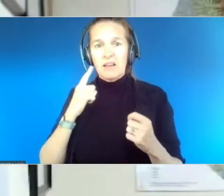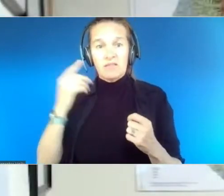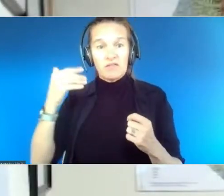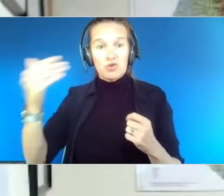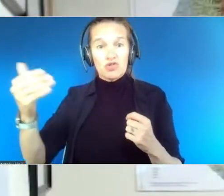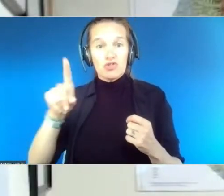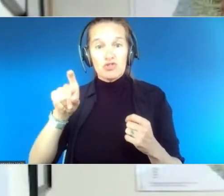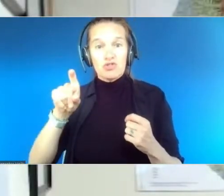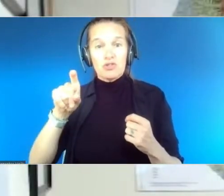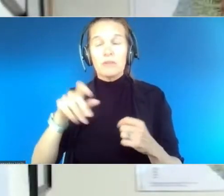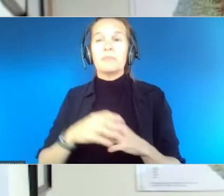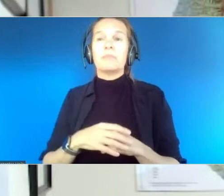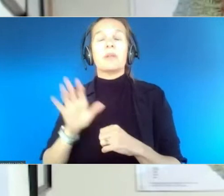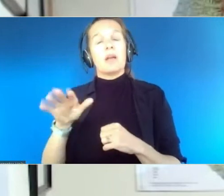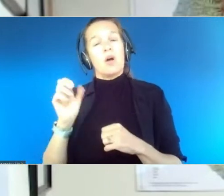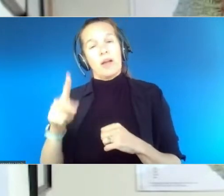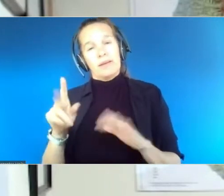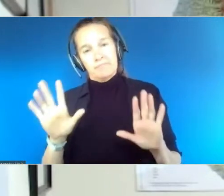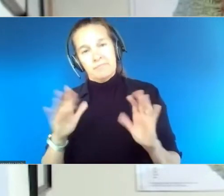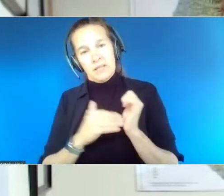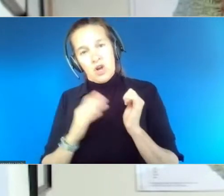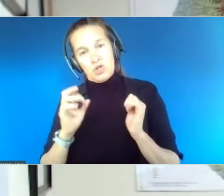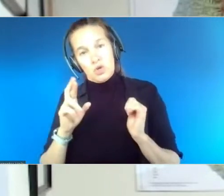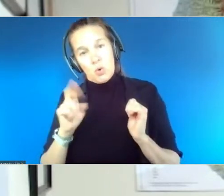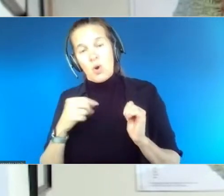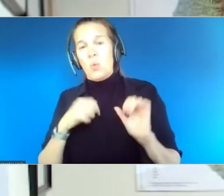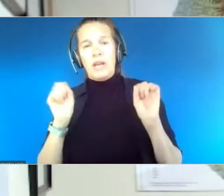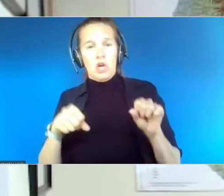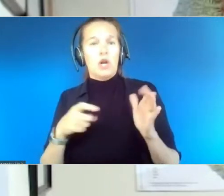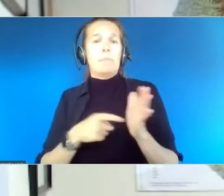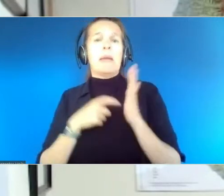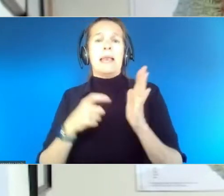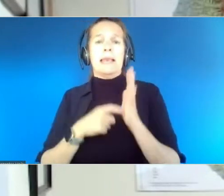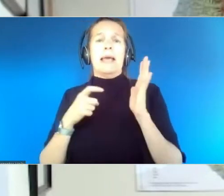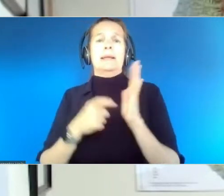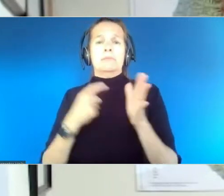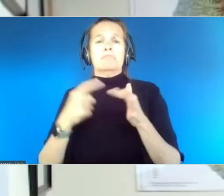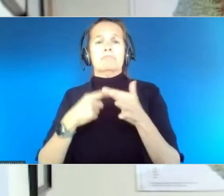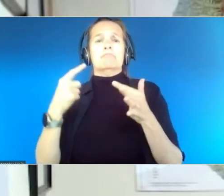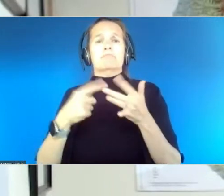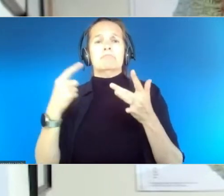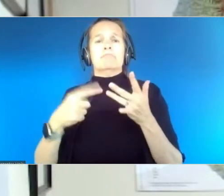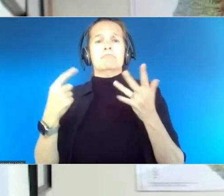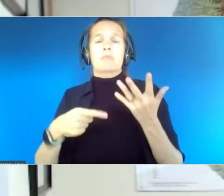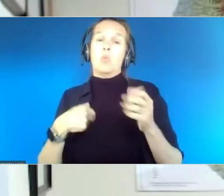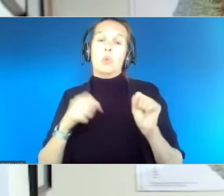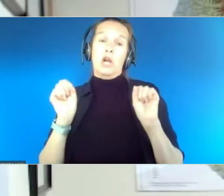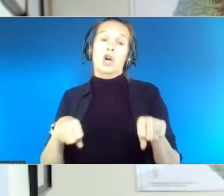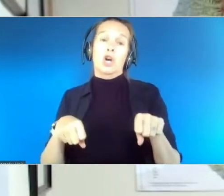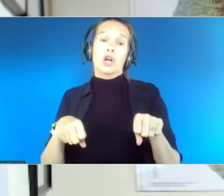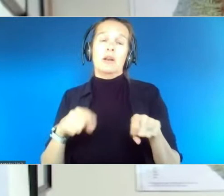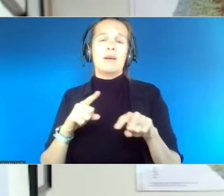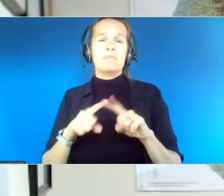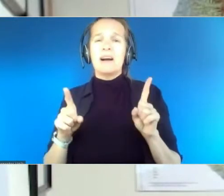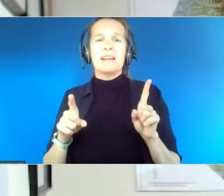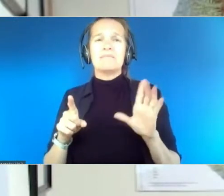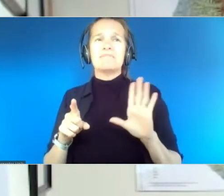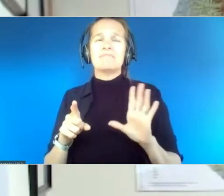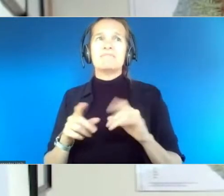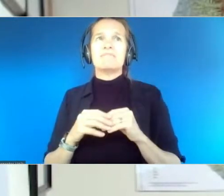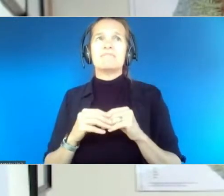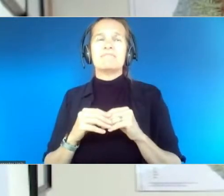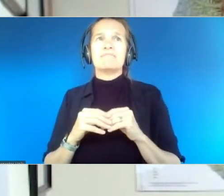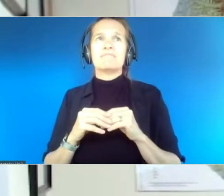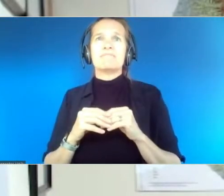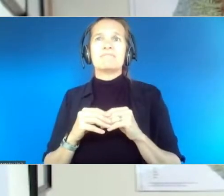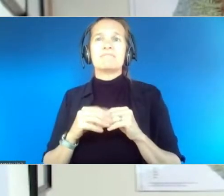of recommendations, mandates. The problems are that it's not just,